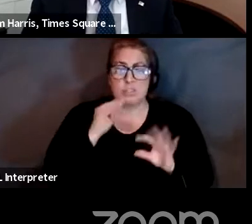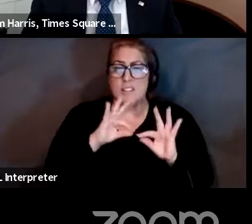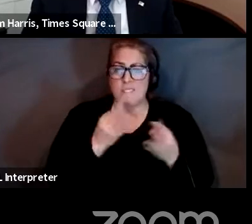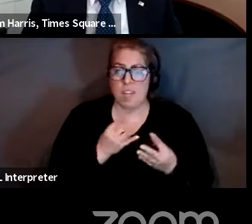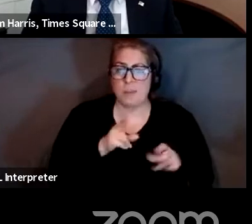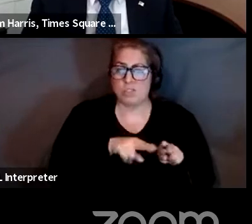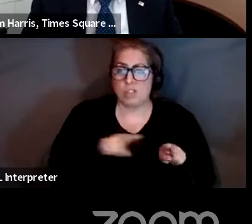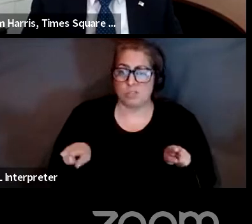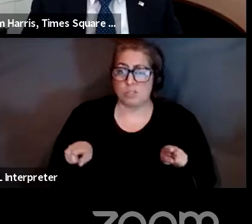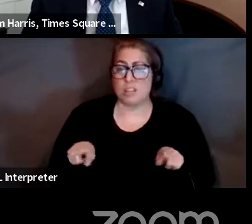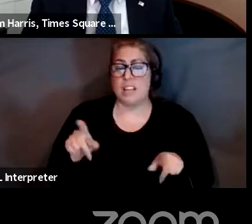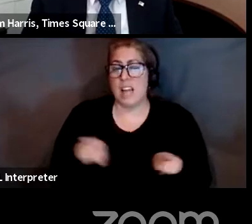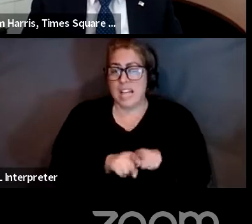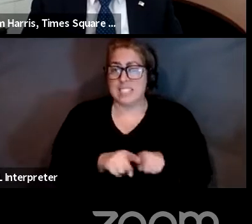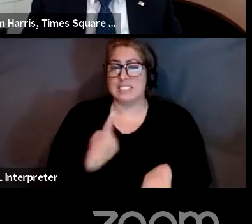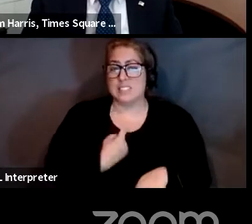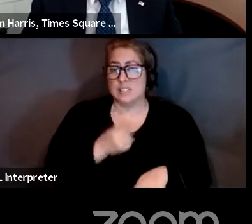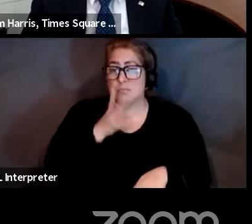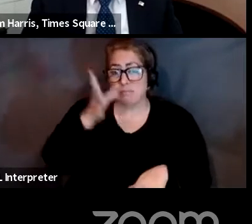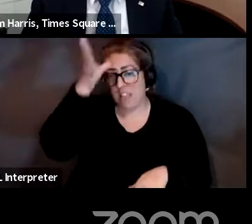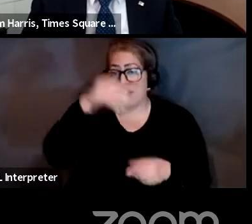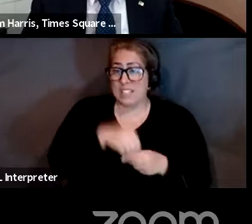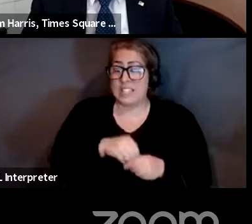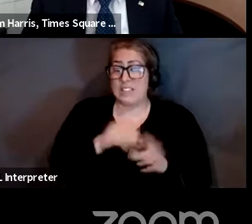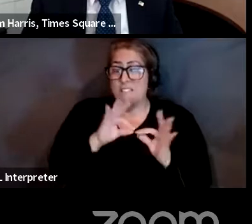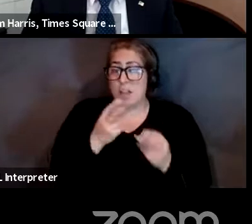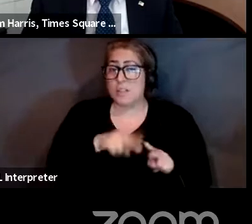single parent in the family shelters,